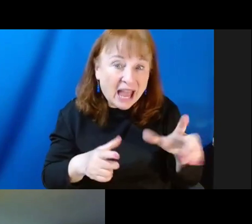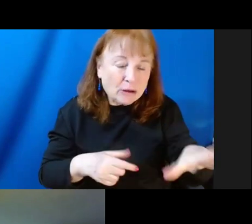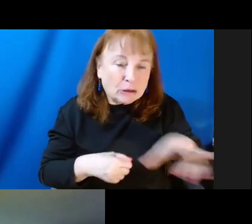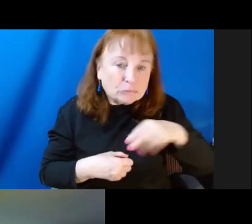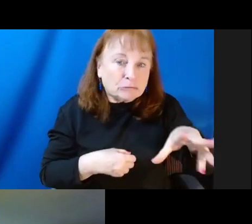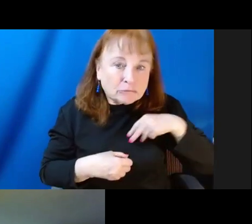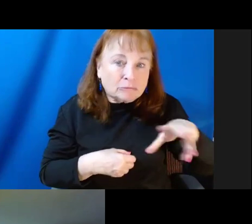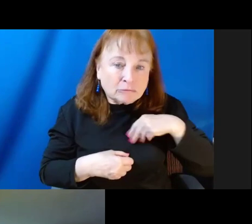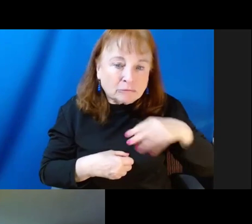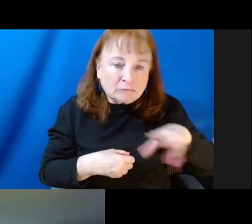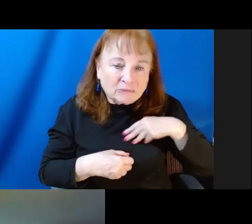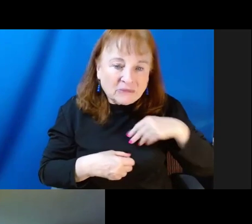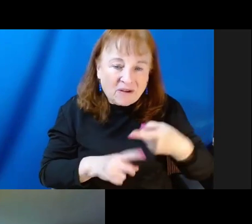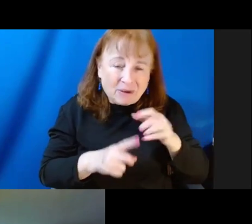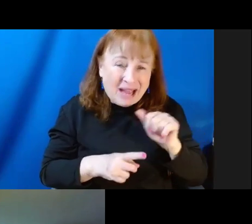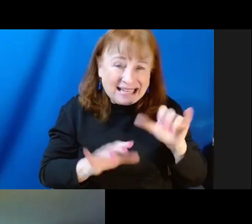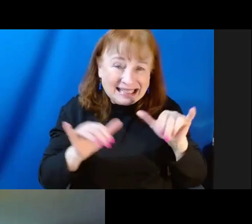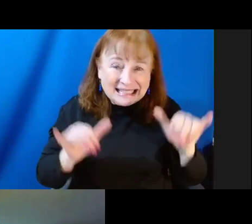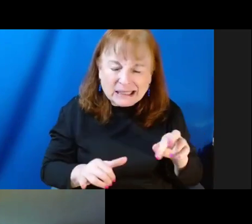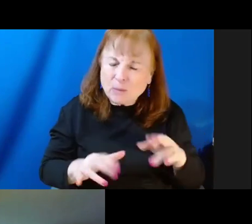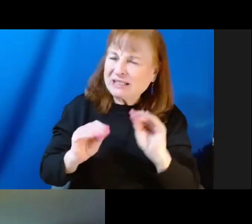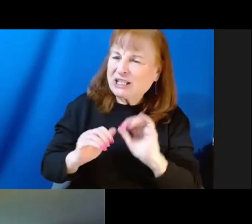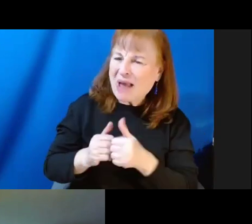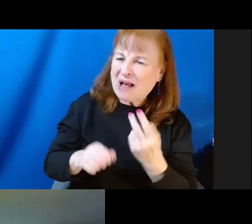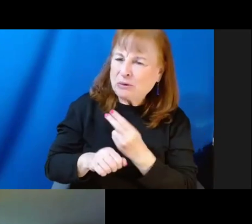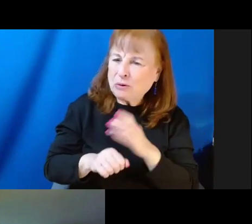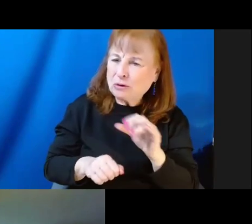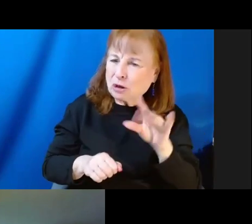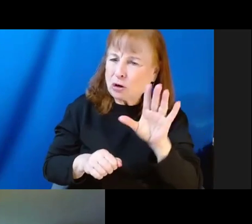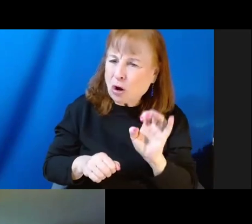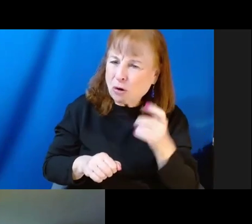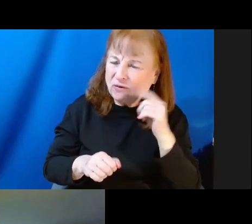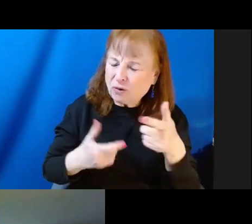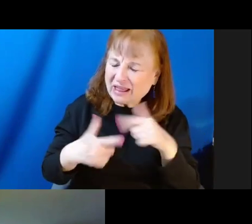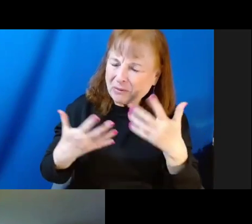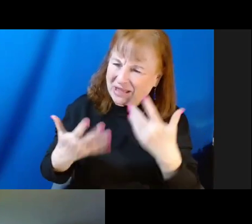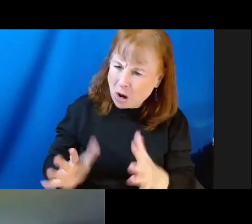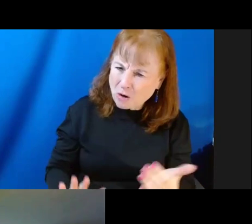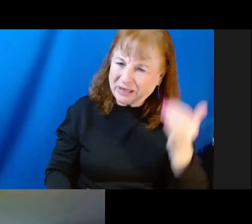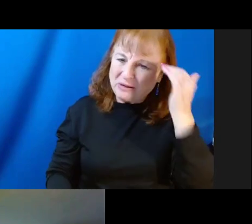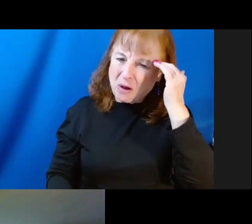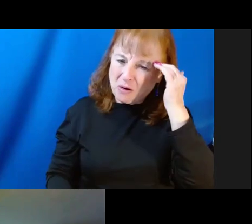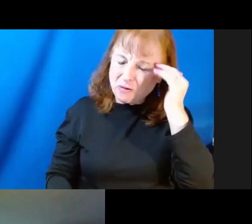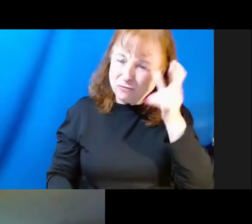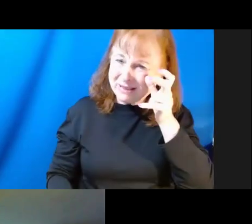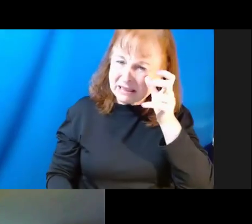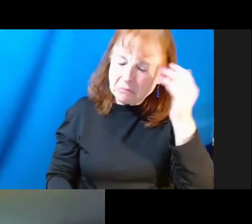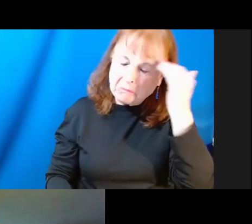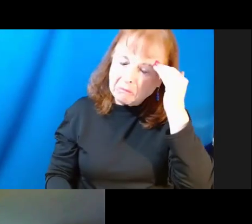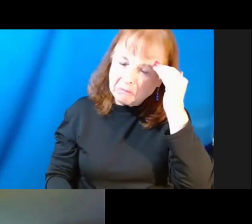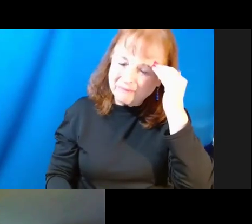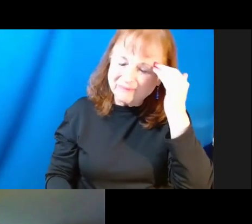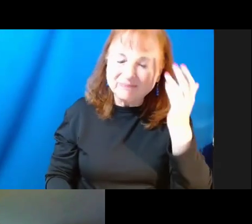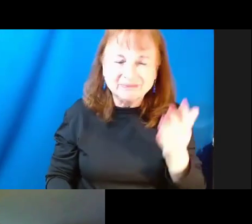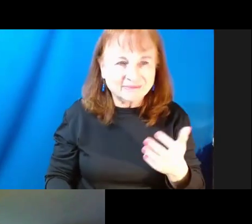AAC system? Or are we teaching them how to use a code for a language that they already know receptively? It's